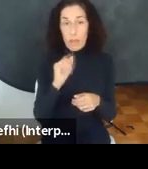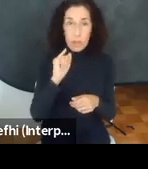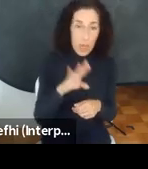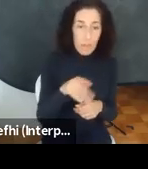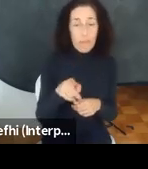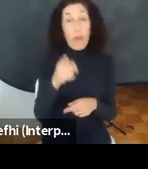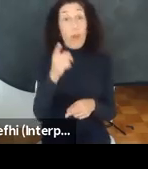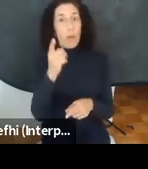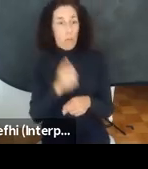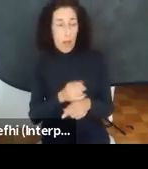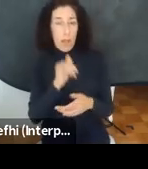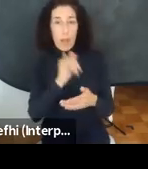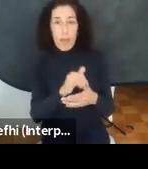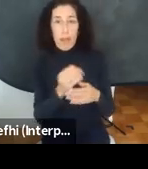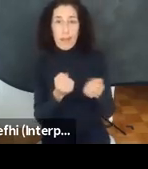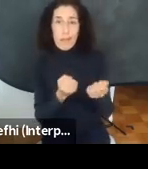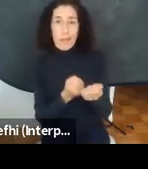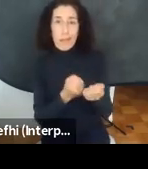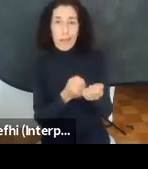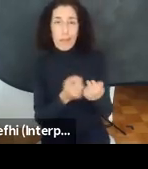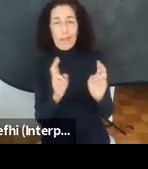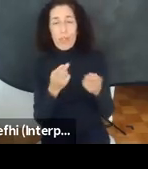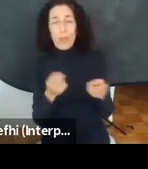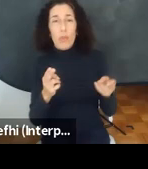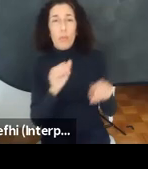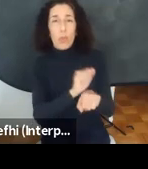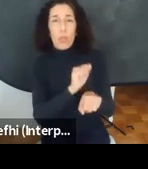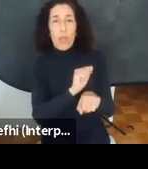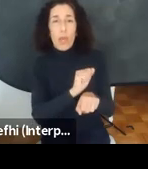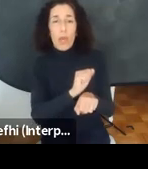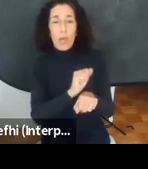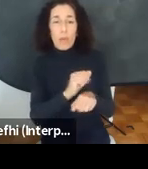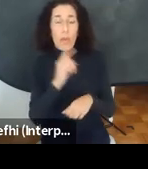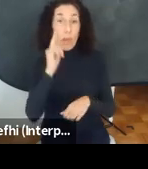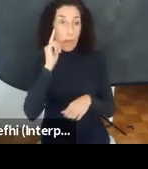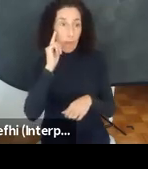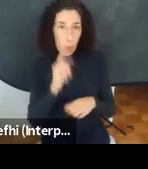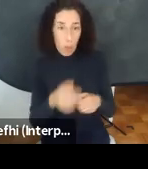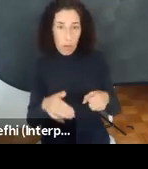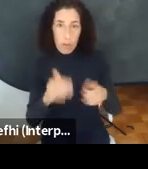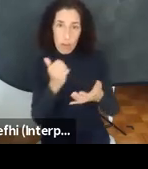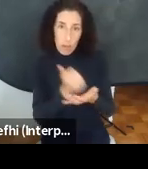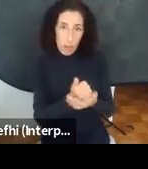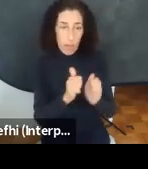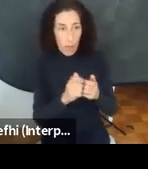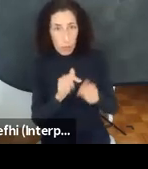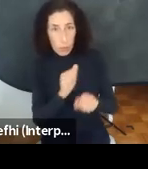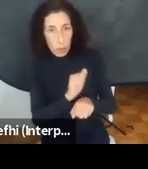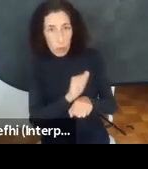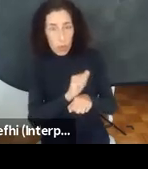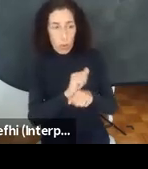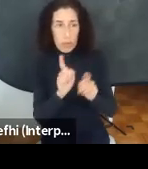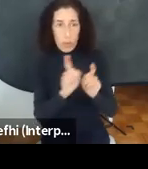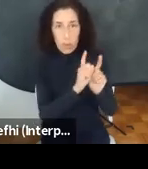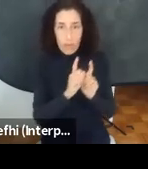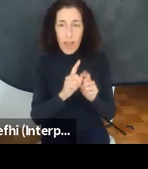To having more rehab counselors to make sure that they really fill in on employment for them. Yeah. Well, you know, that's one of the